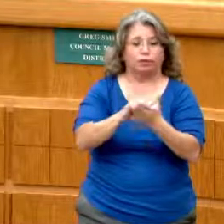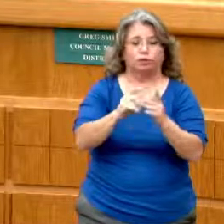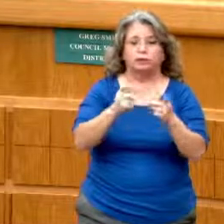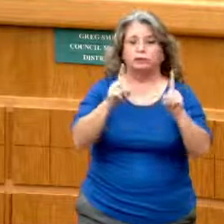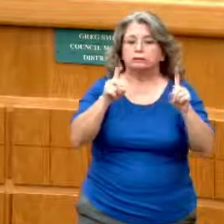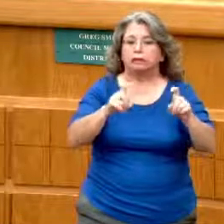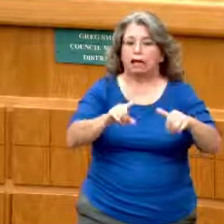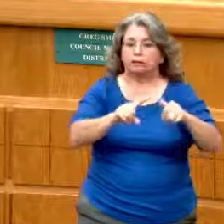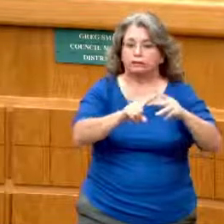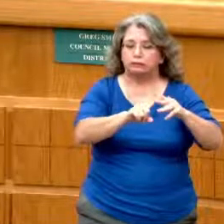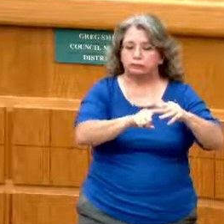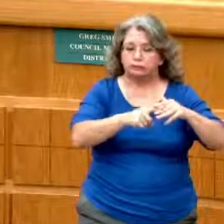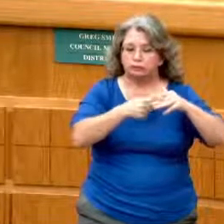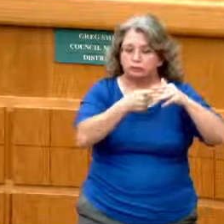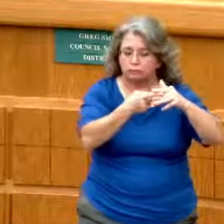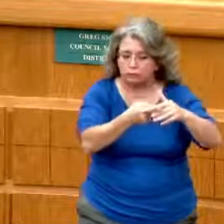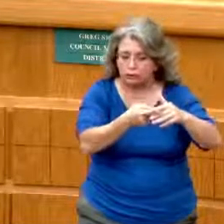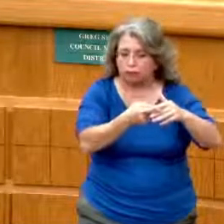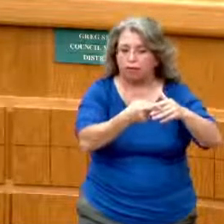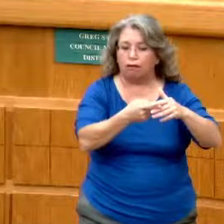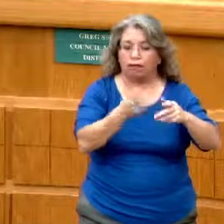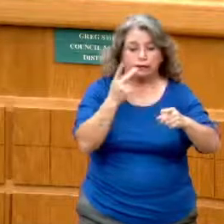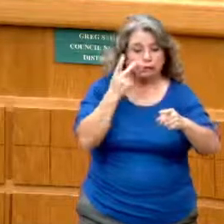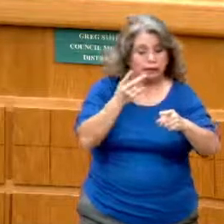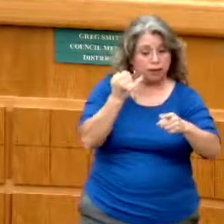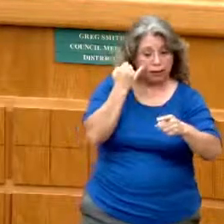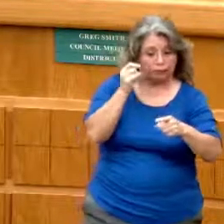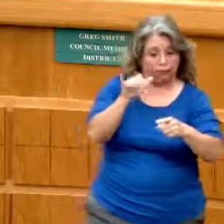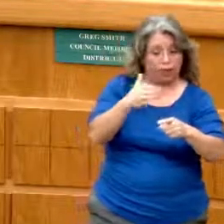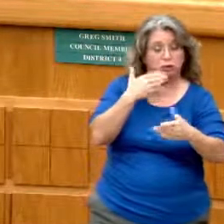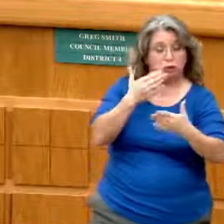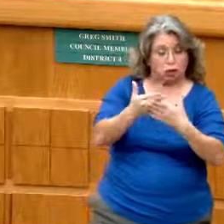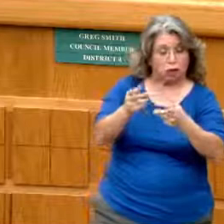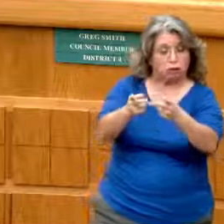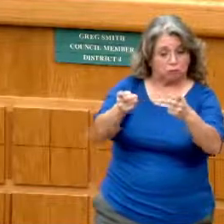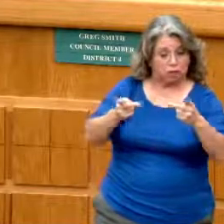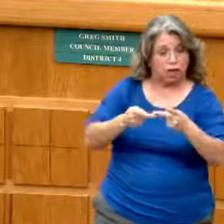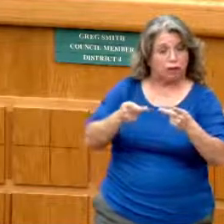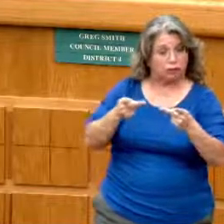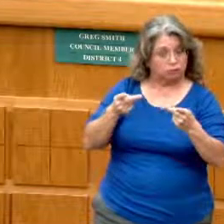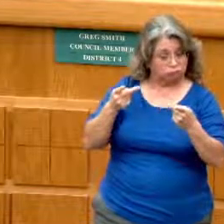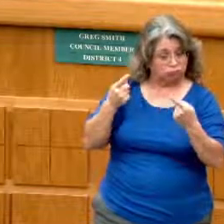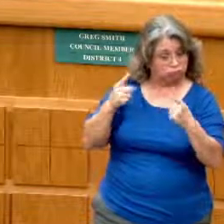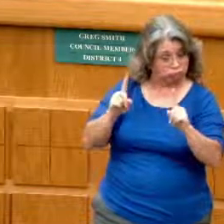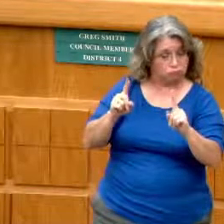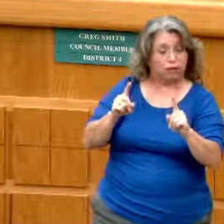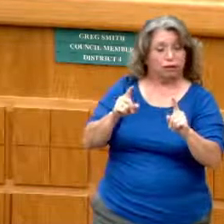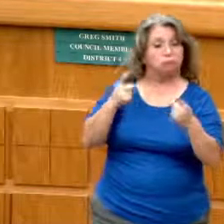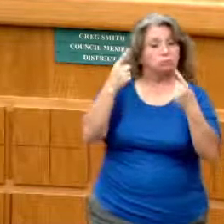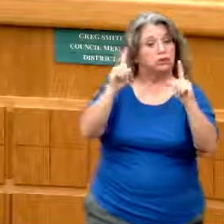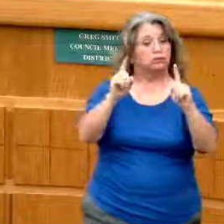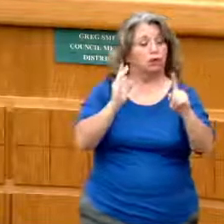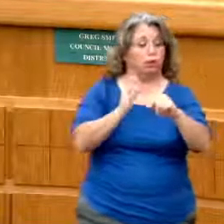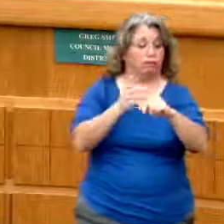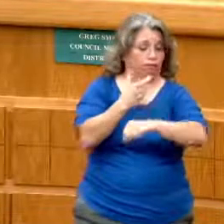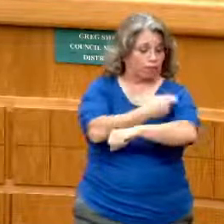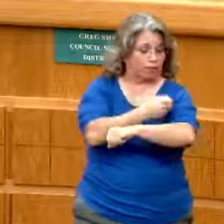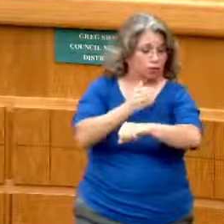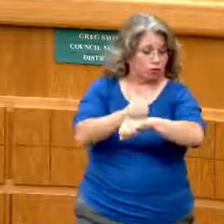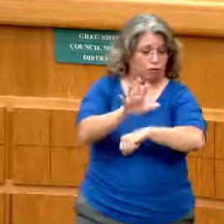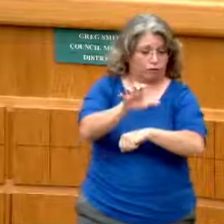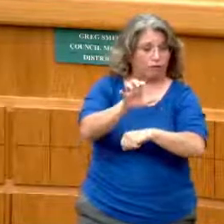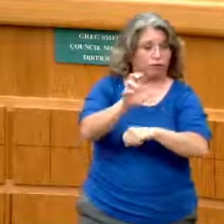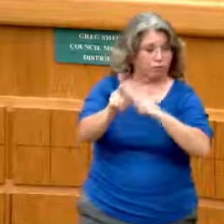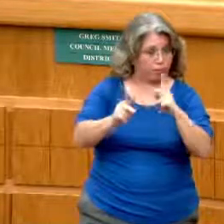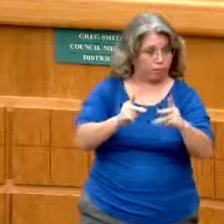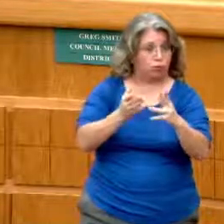be a possible established location. The clinic was very successful. We vaccinated over 500 people